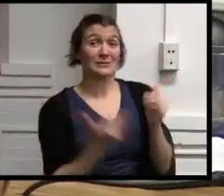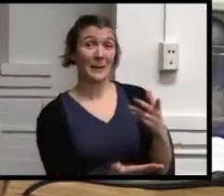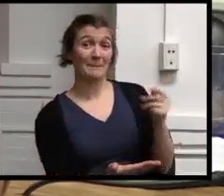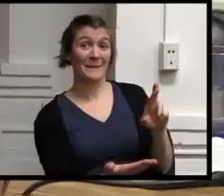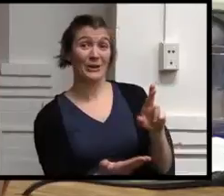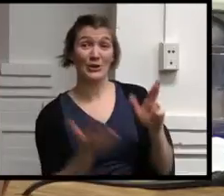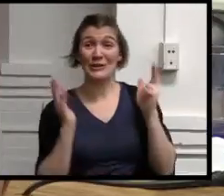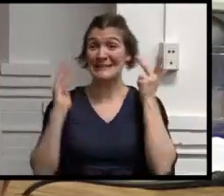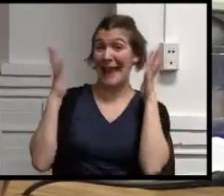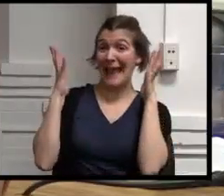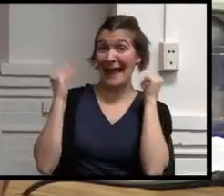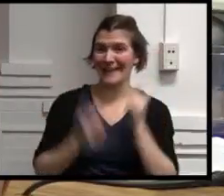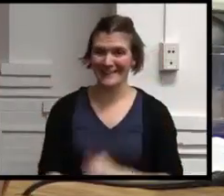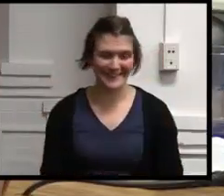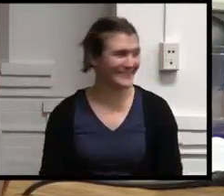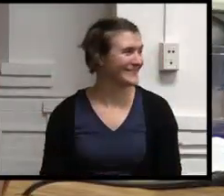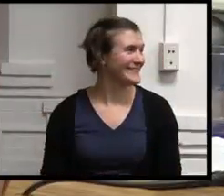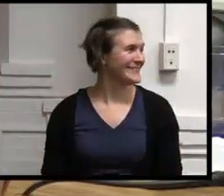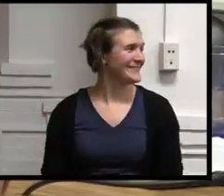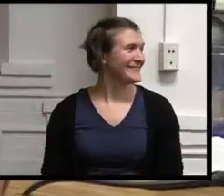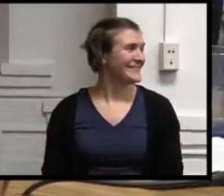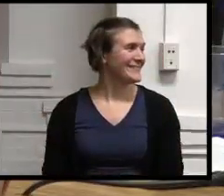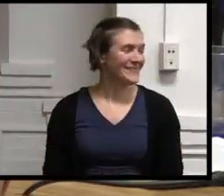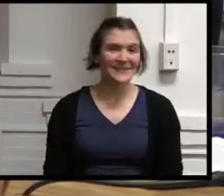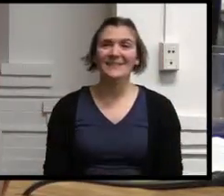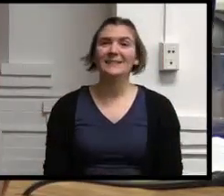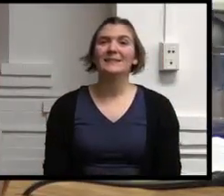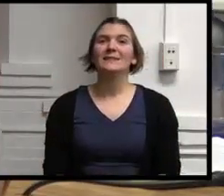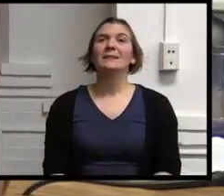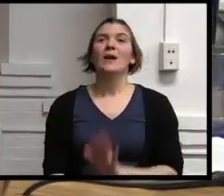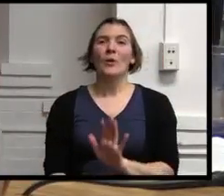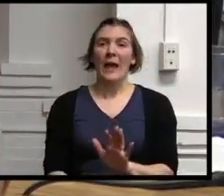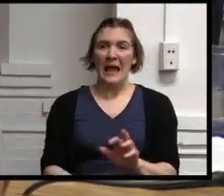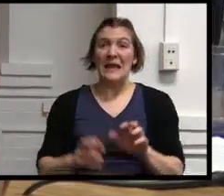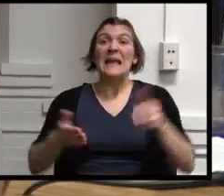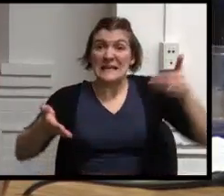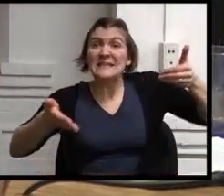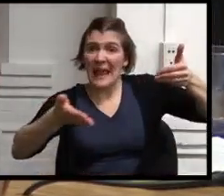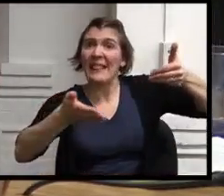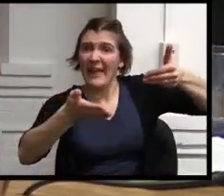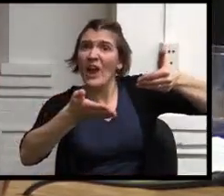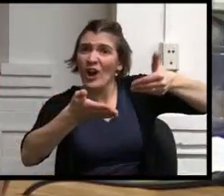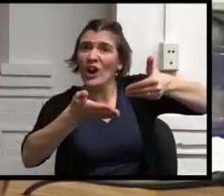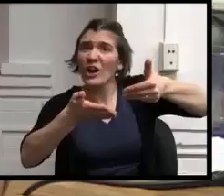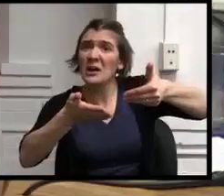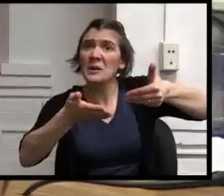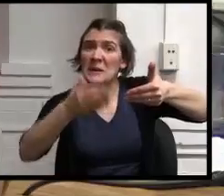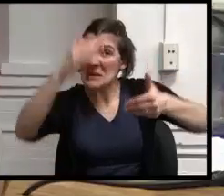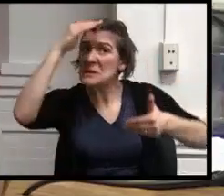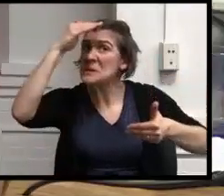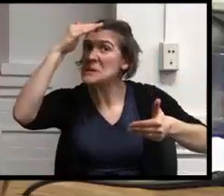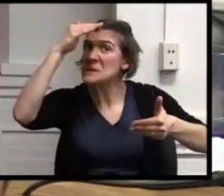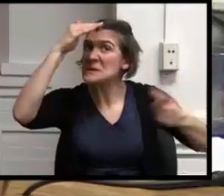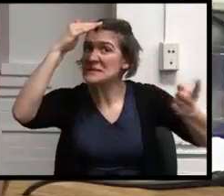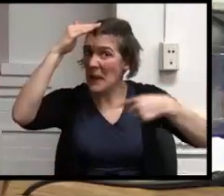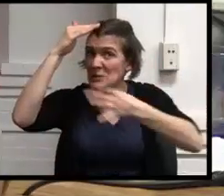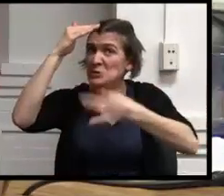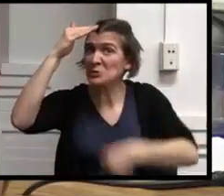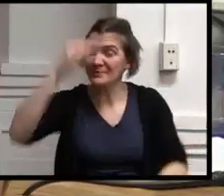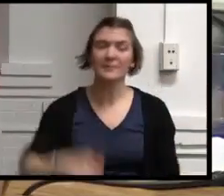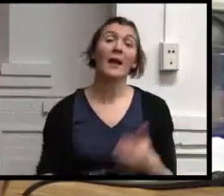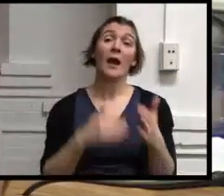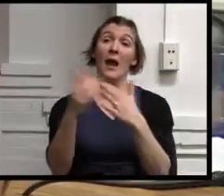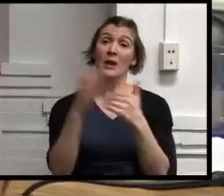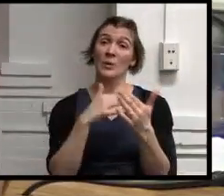Thank you. I think we can see the finish line from here. Based on